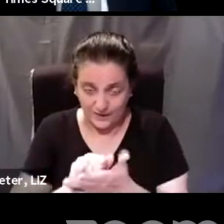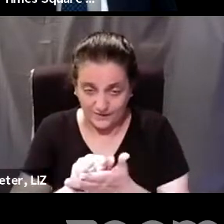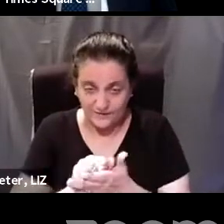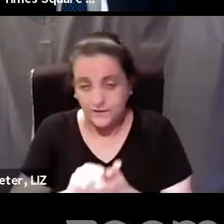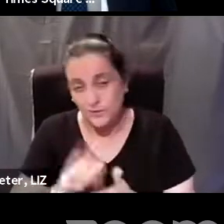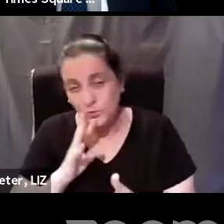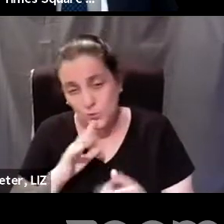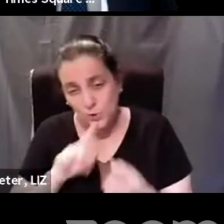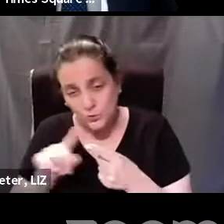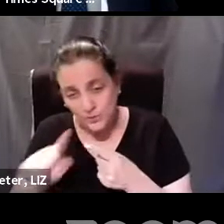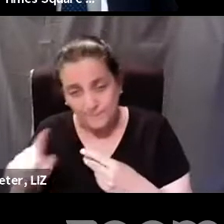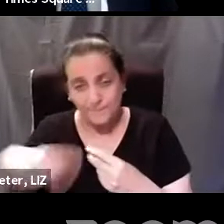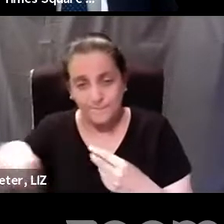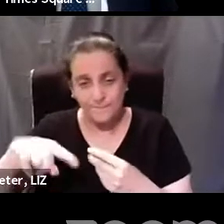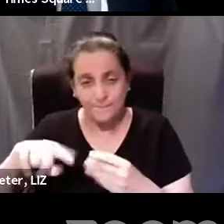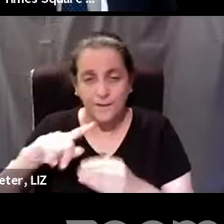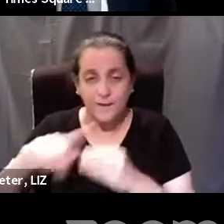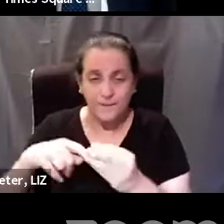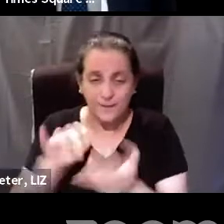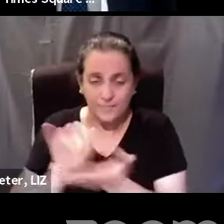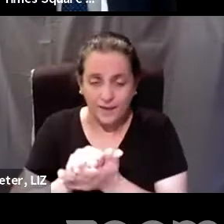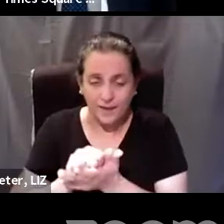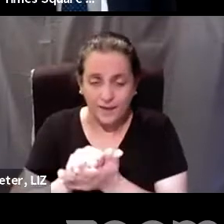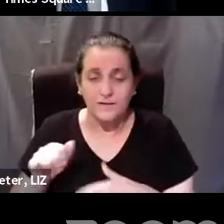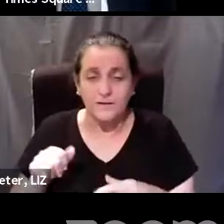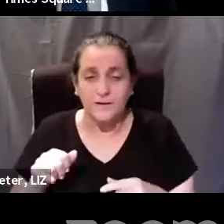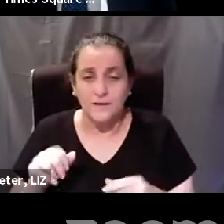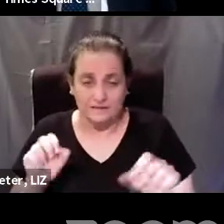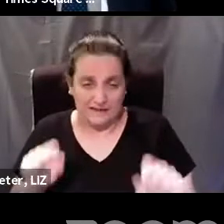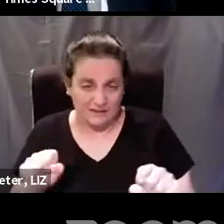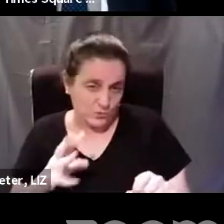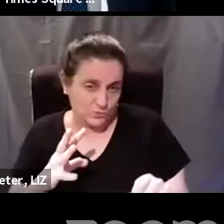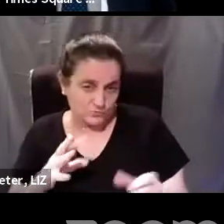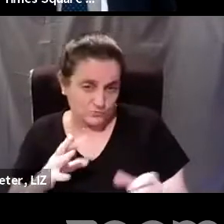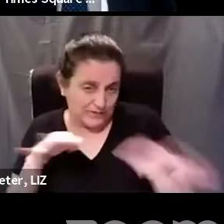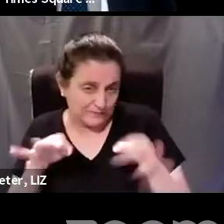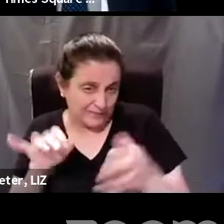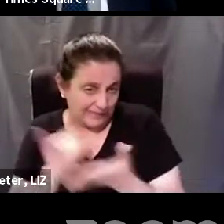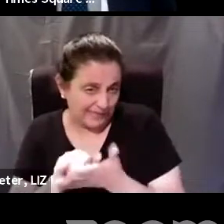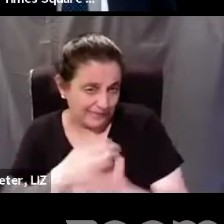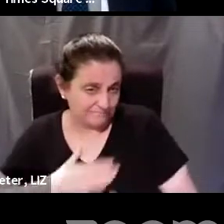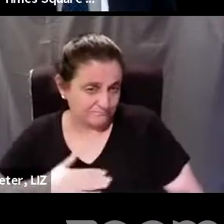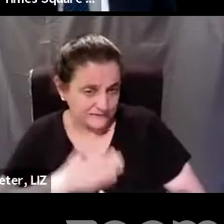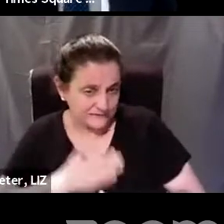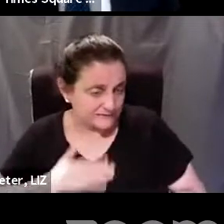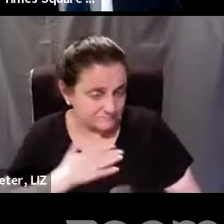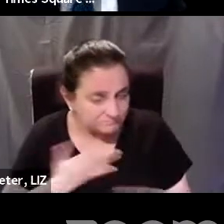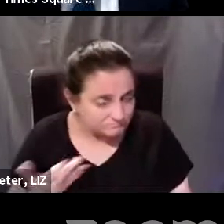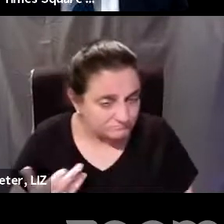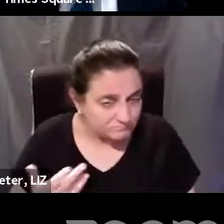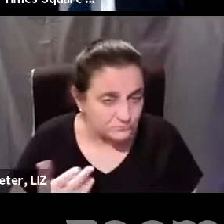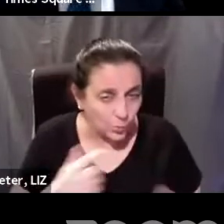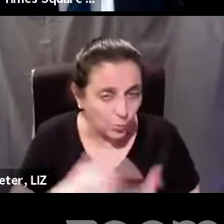this stuff. Can you talk a little bit about sort of what the